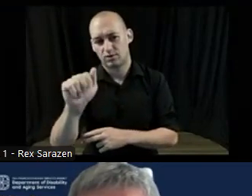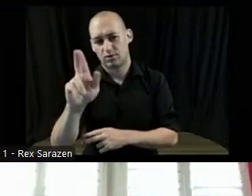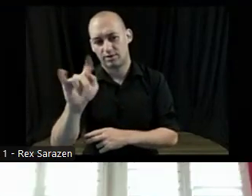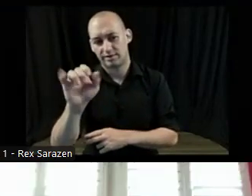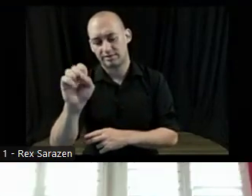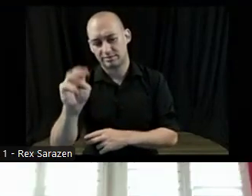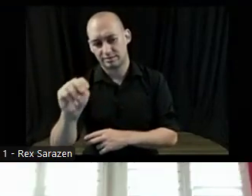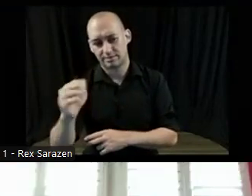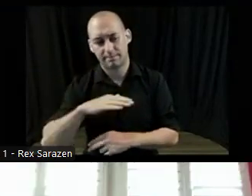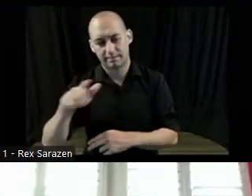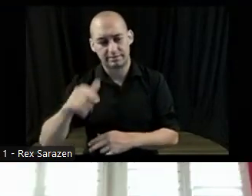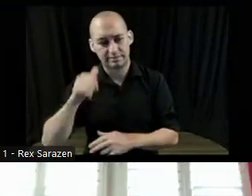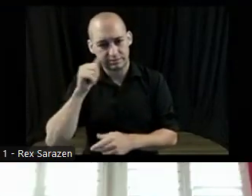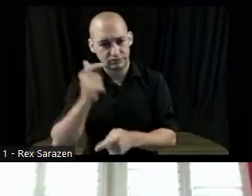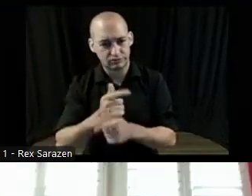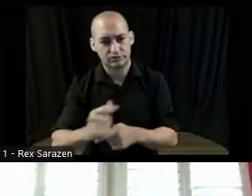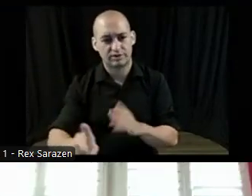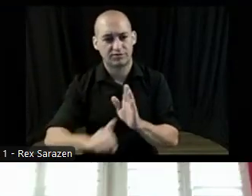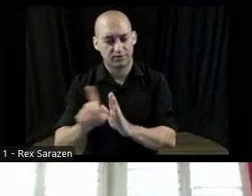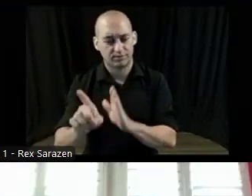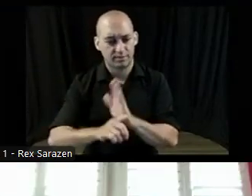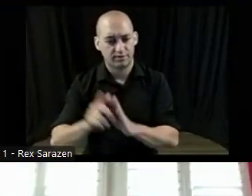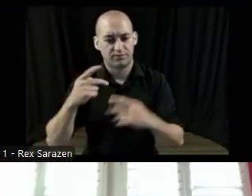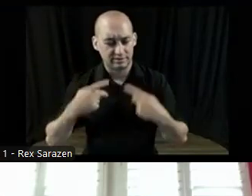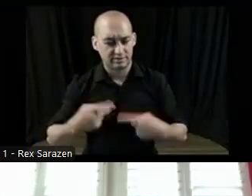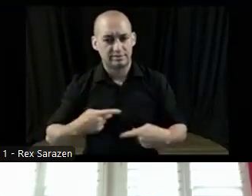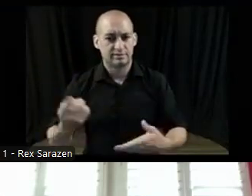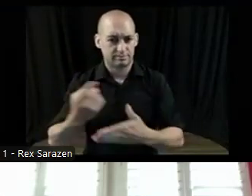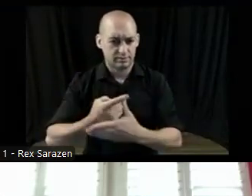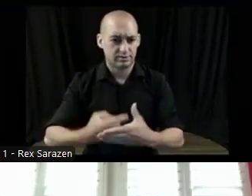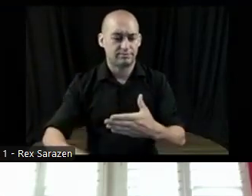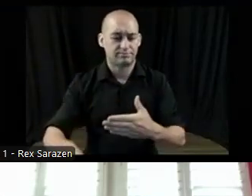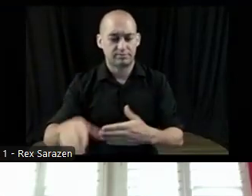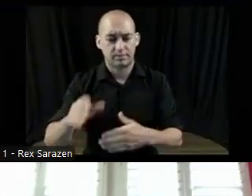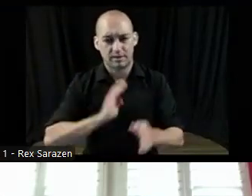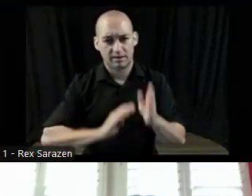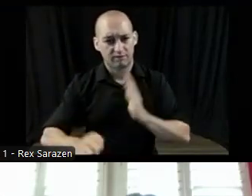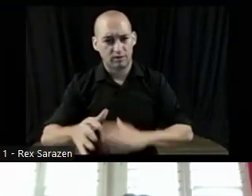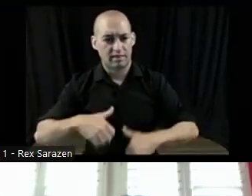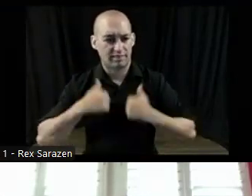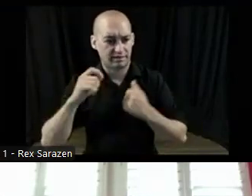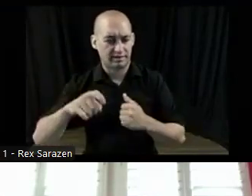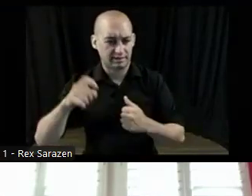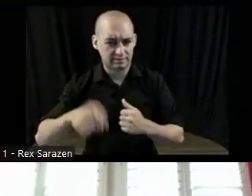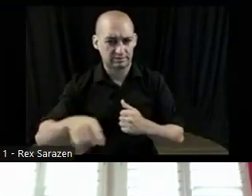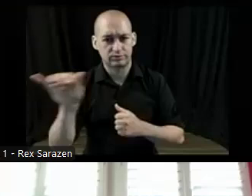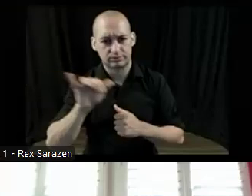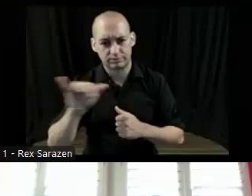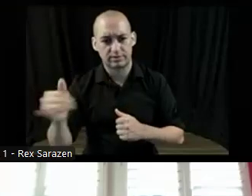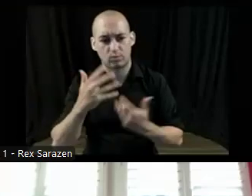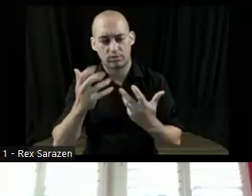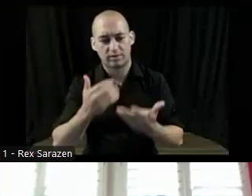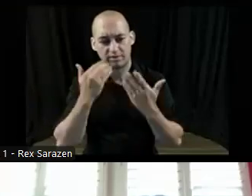little sister had developmental, physical disabilities and behavioral health needs. First of all, I want to thank, and also CDCAN,